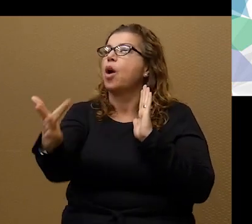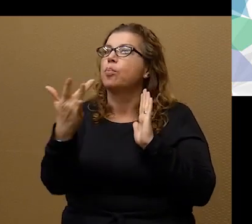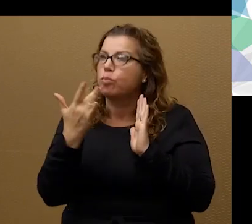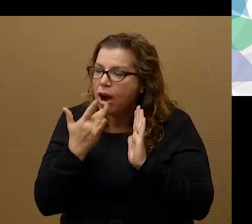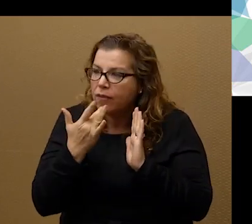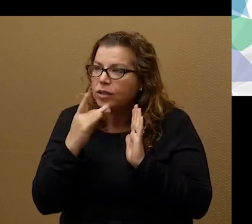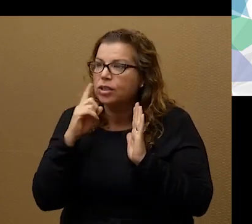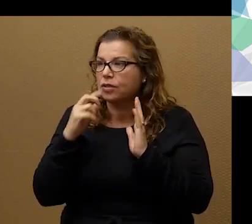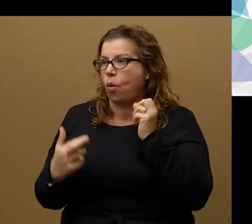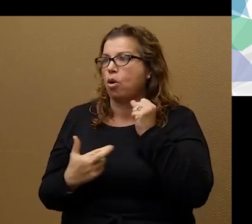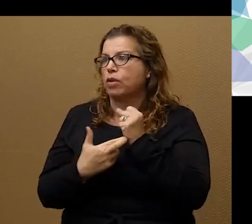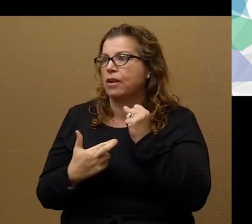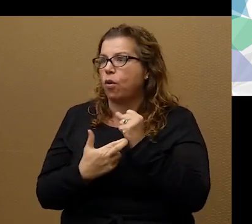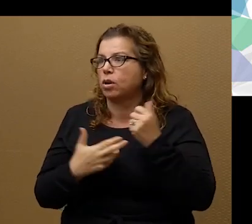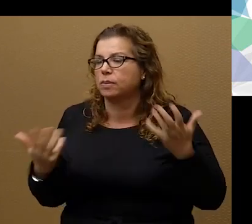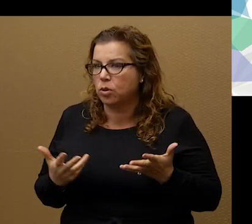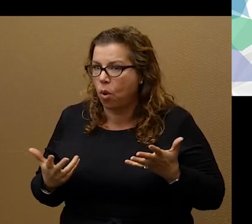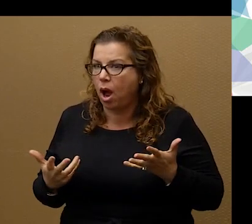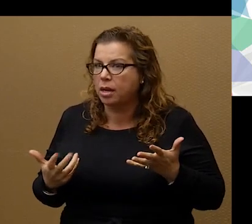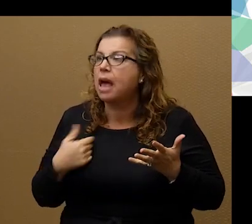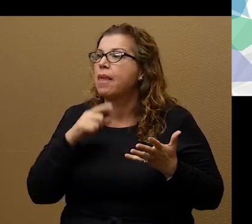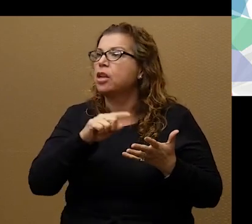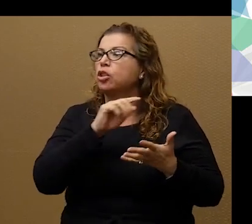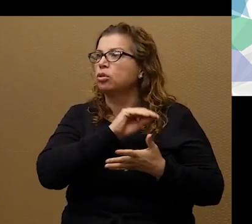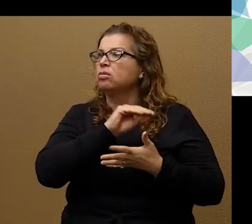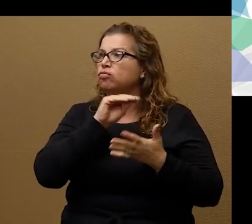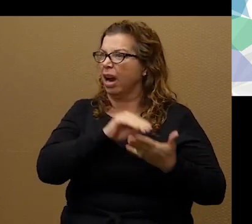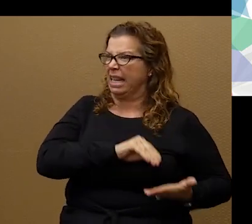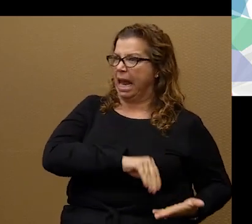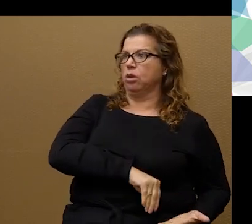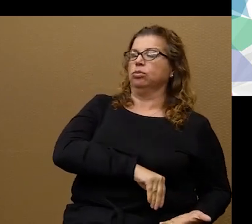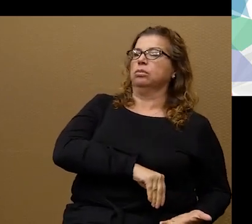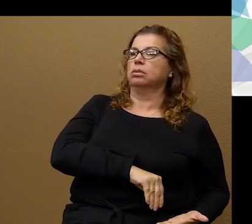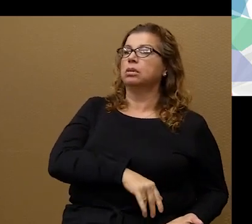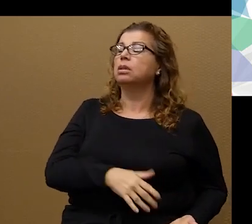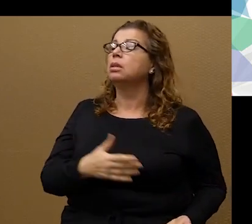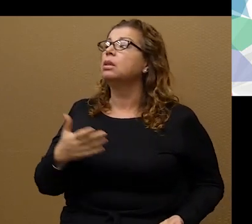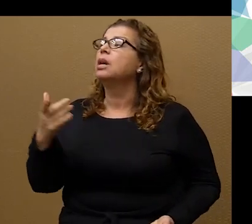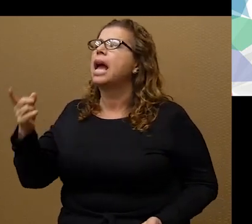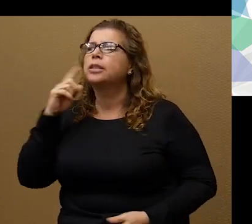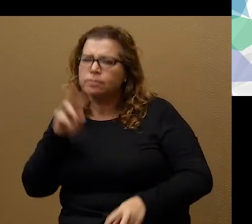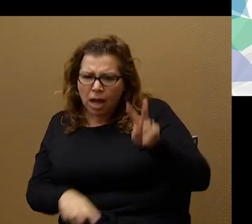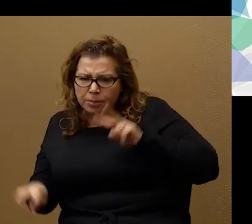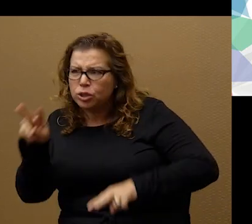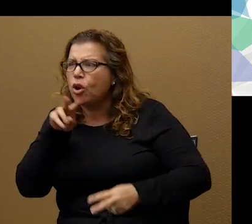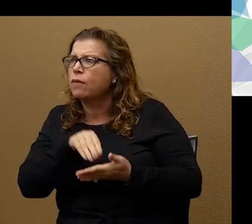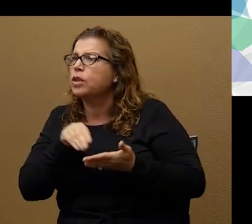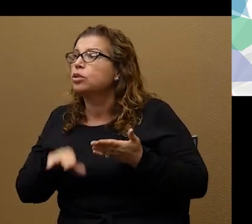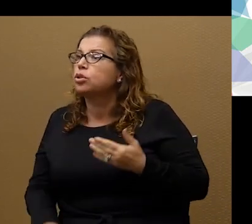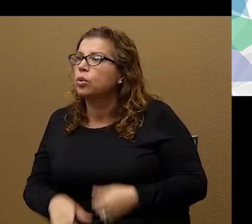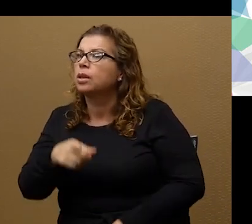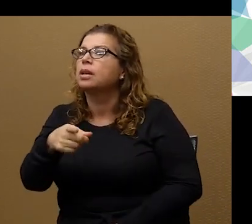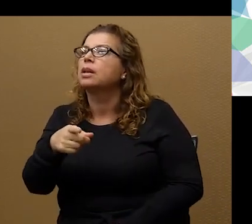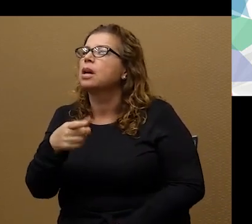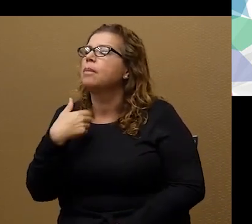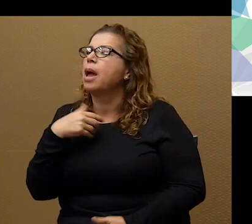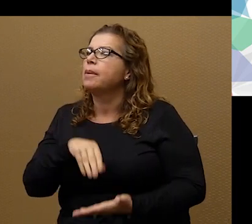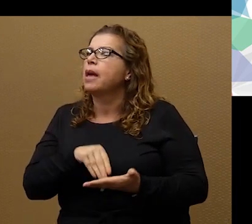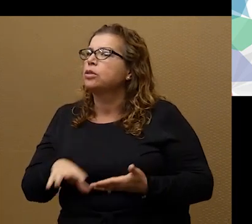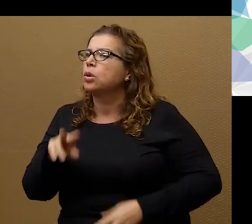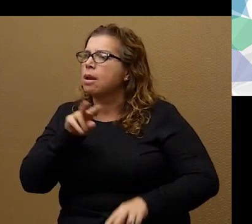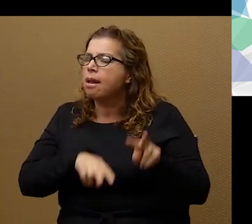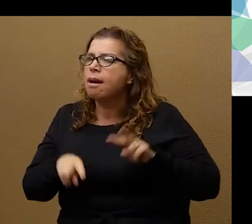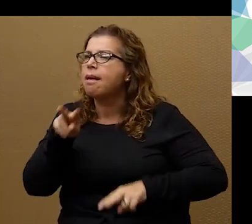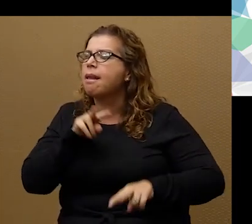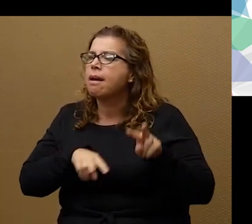Observe the students, see what they continue to gravitate for. They might always gravitate for a phone, a play phone. They might